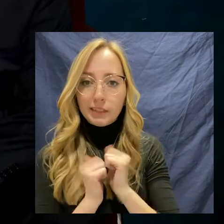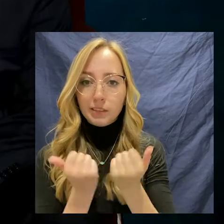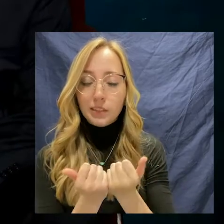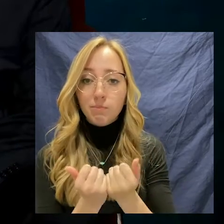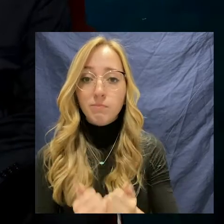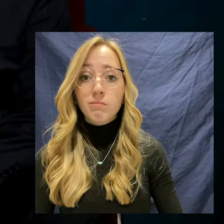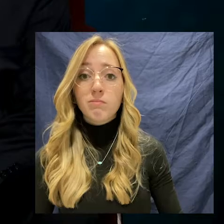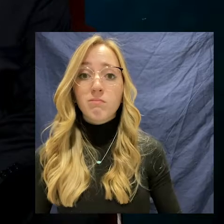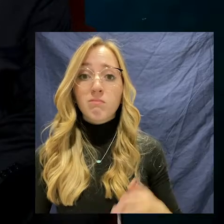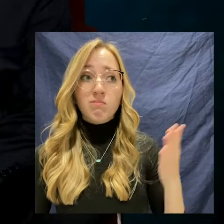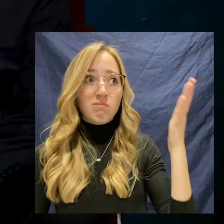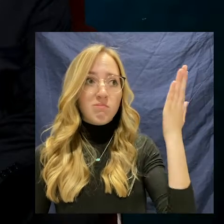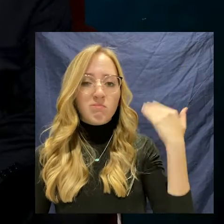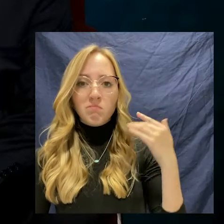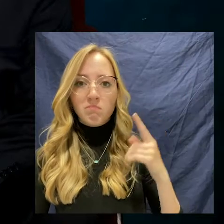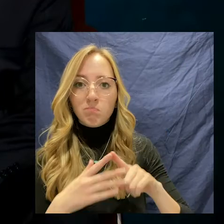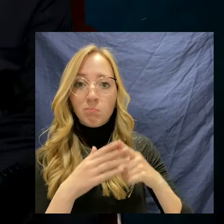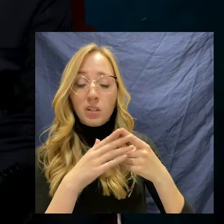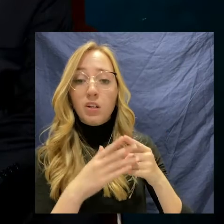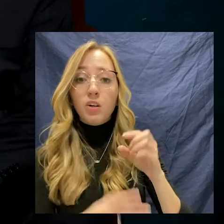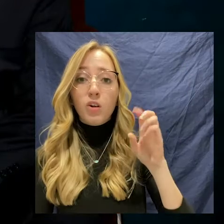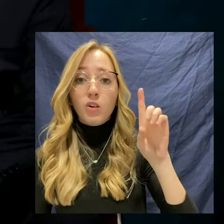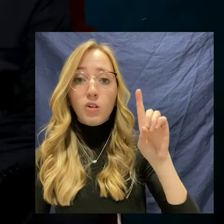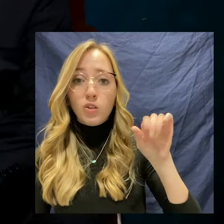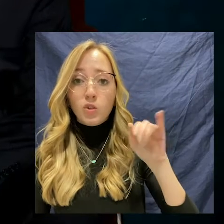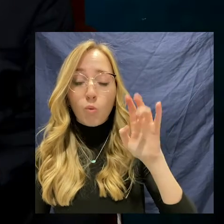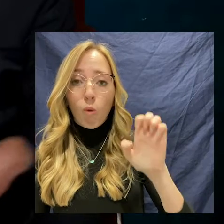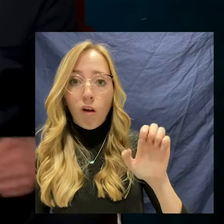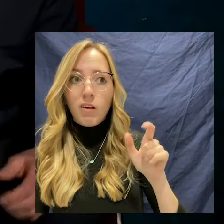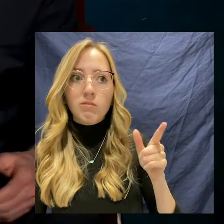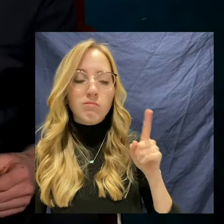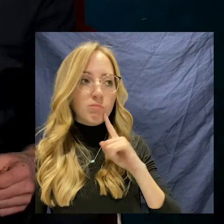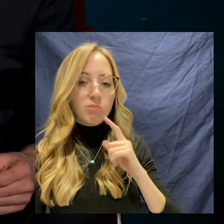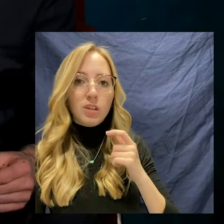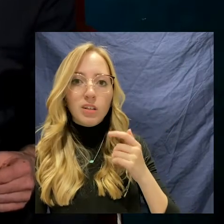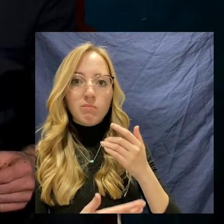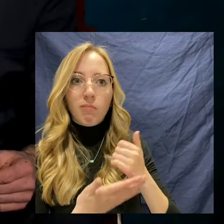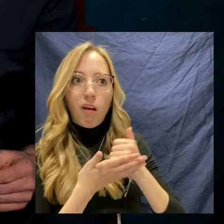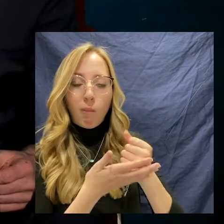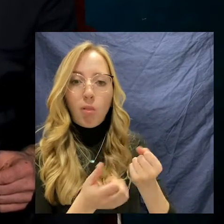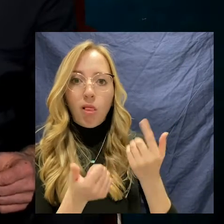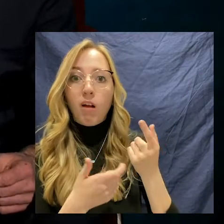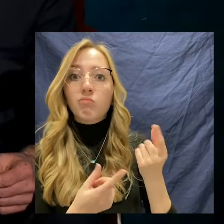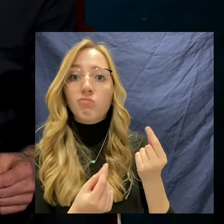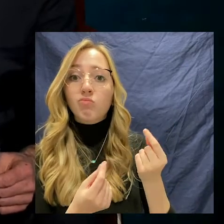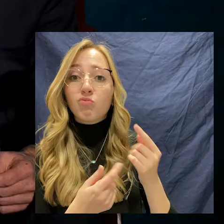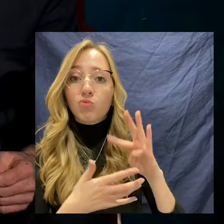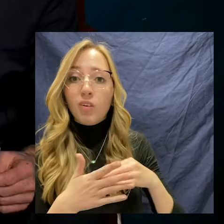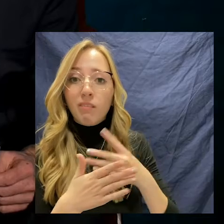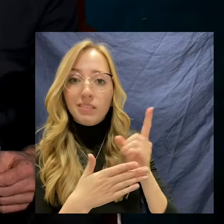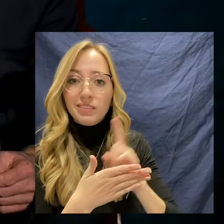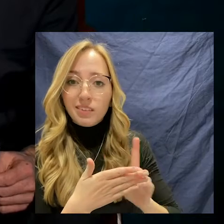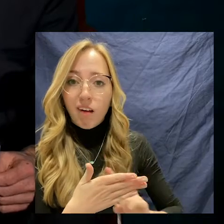her graphic design expertise to the many events and communications. My children attended these meetings, and from a very young age